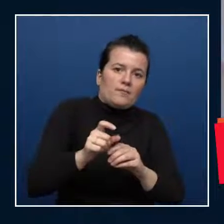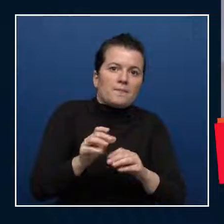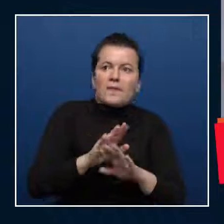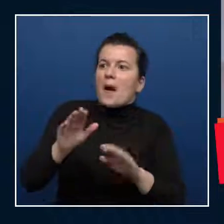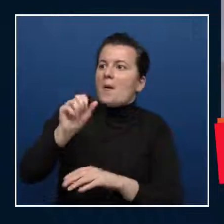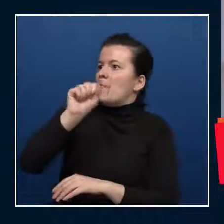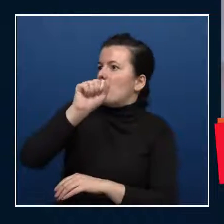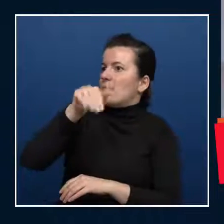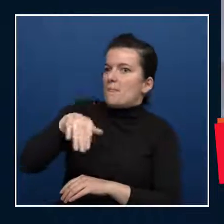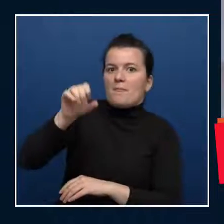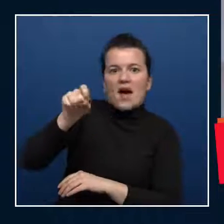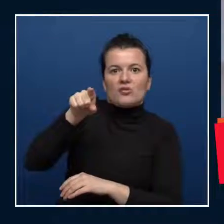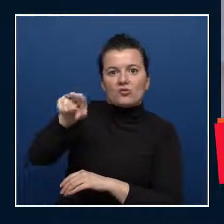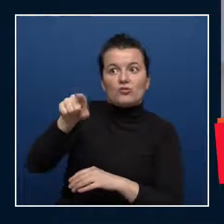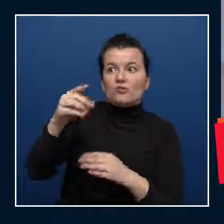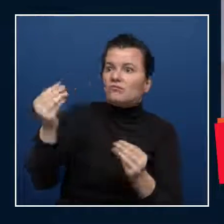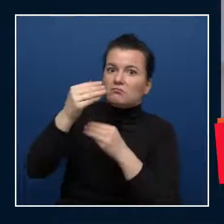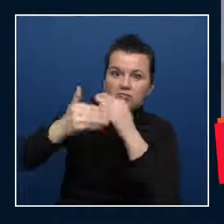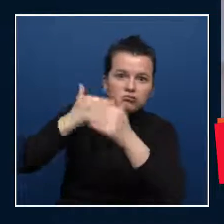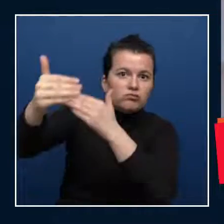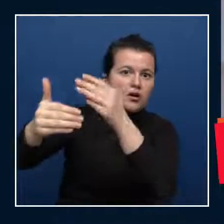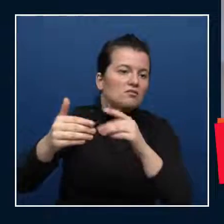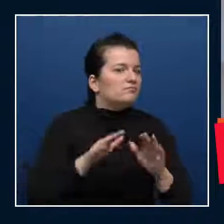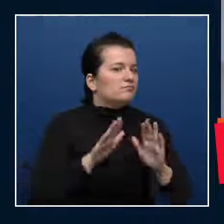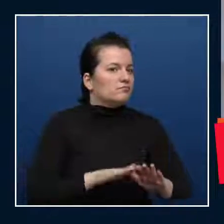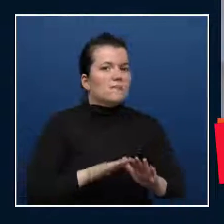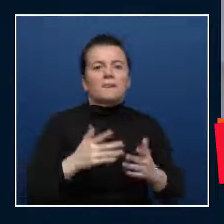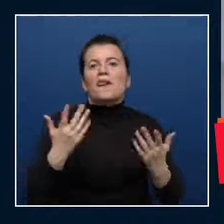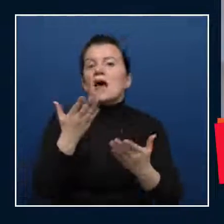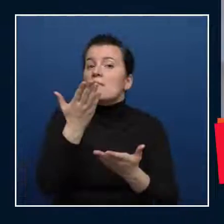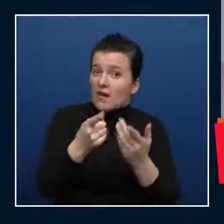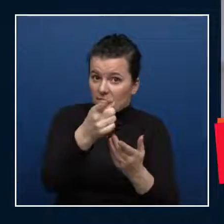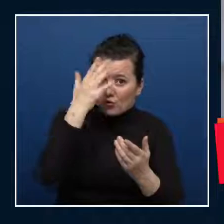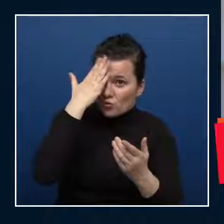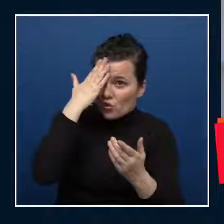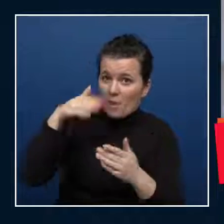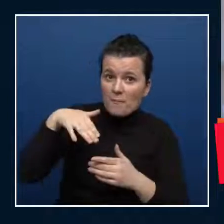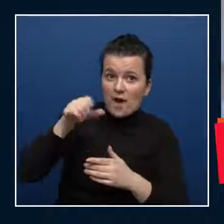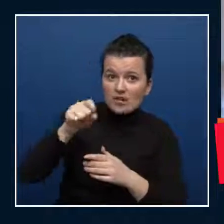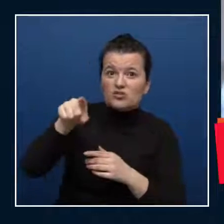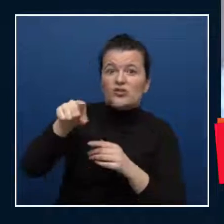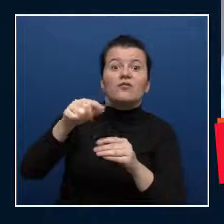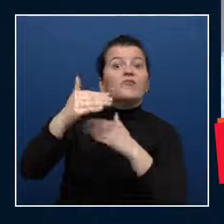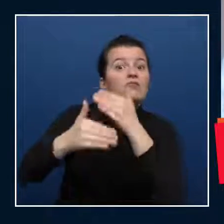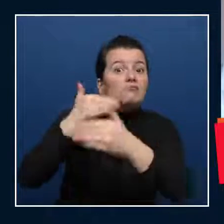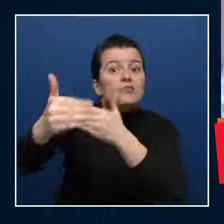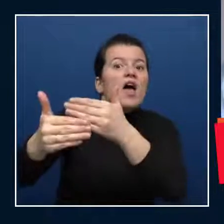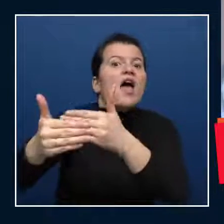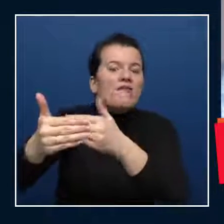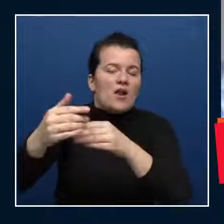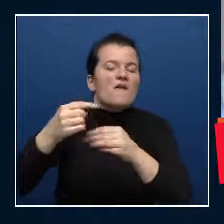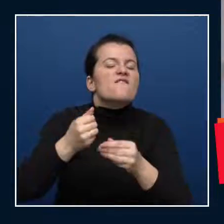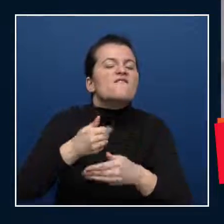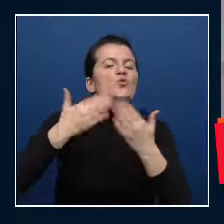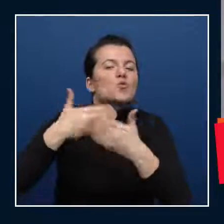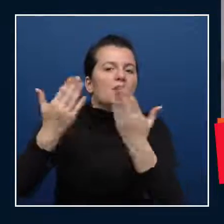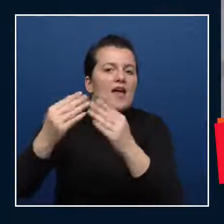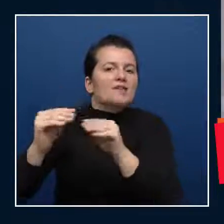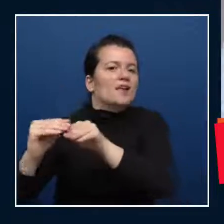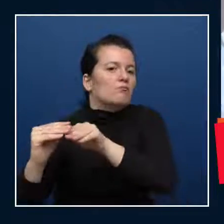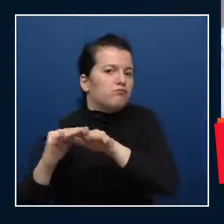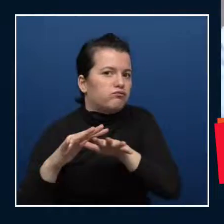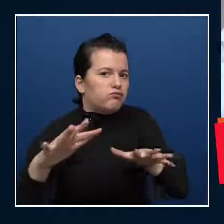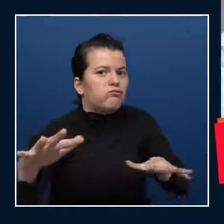potentially haven't done, because it takes a few days for things to happen. Sure. If that makes sense, Emma. Of course, yeah, absolutely it does.